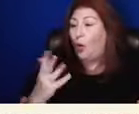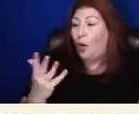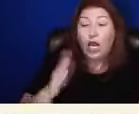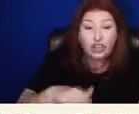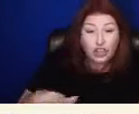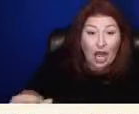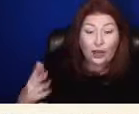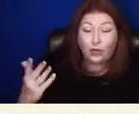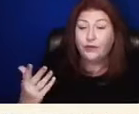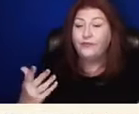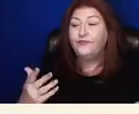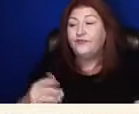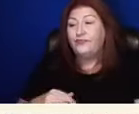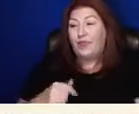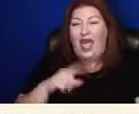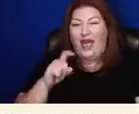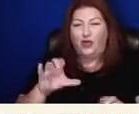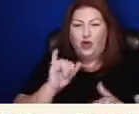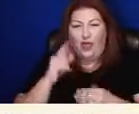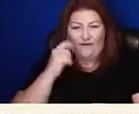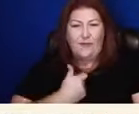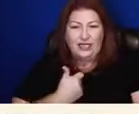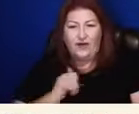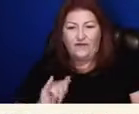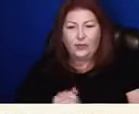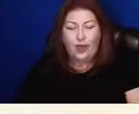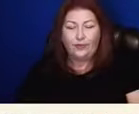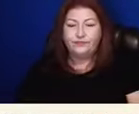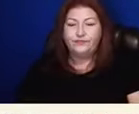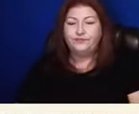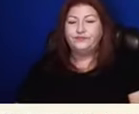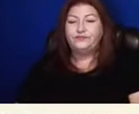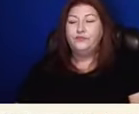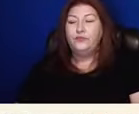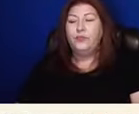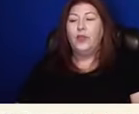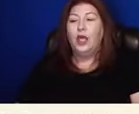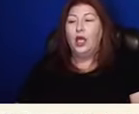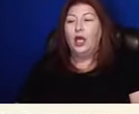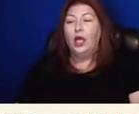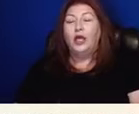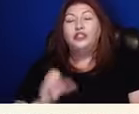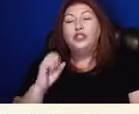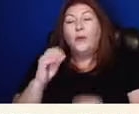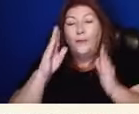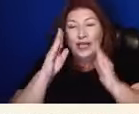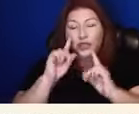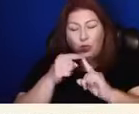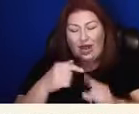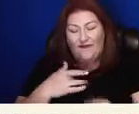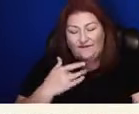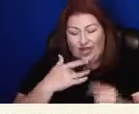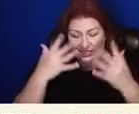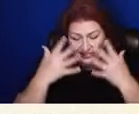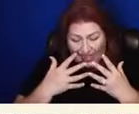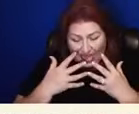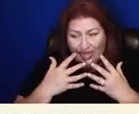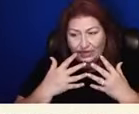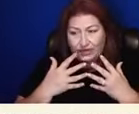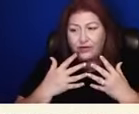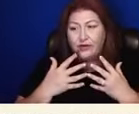a child. I've got to do that for myself as well. Nurture myself. So pay attention when I'm feeling sad, when I'm feeling down. Am